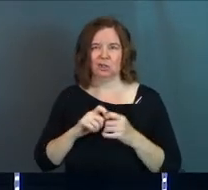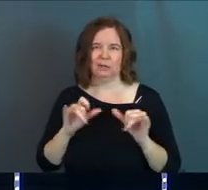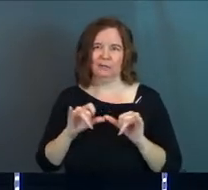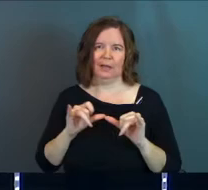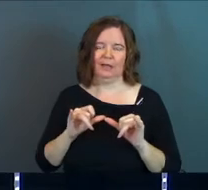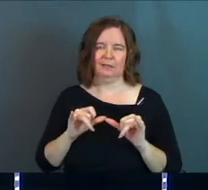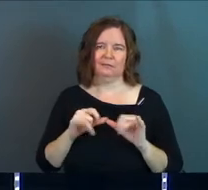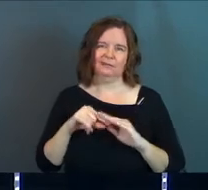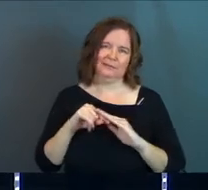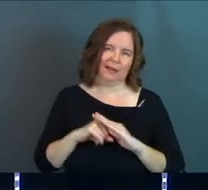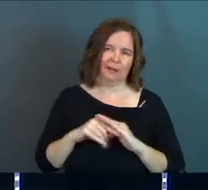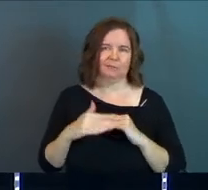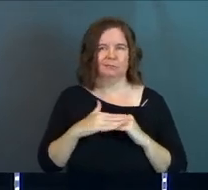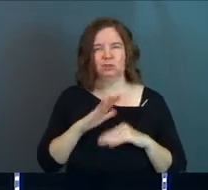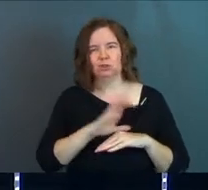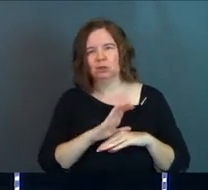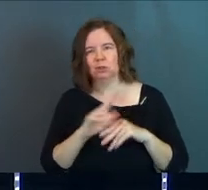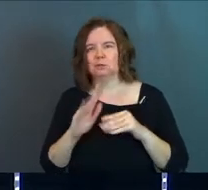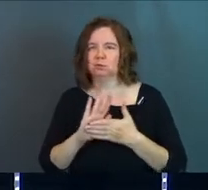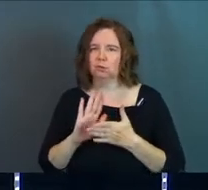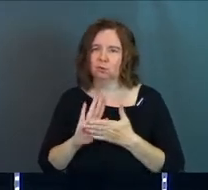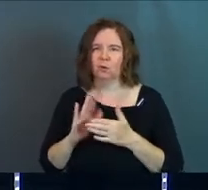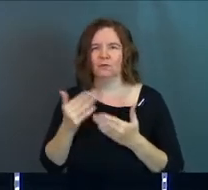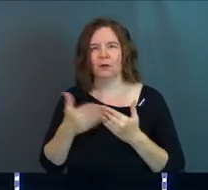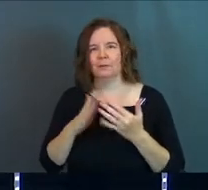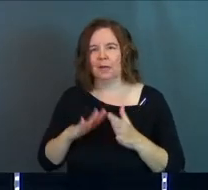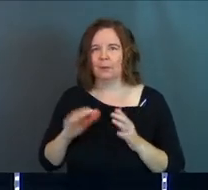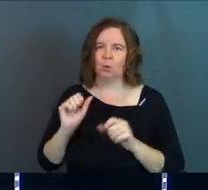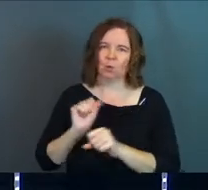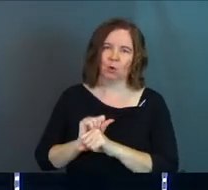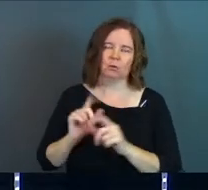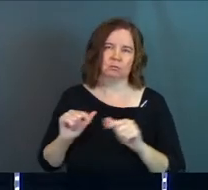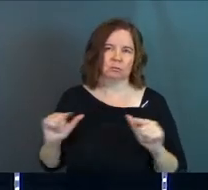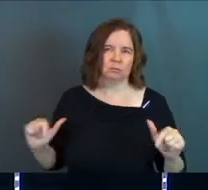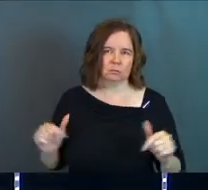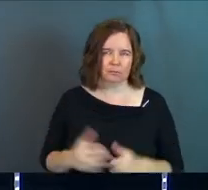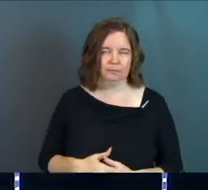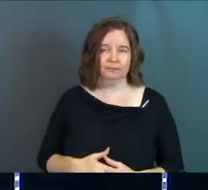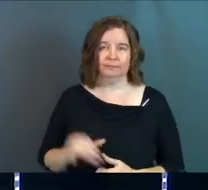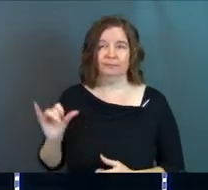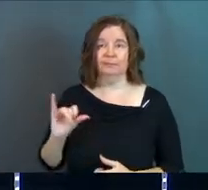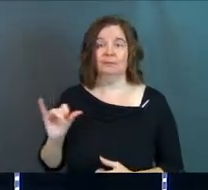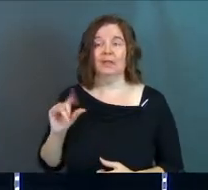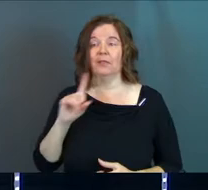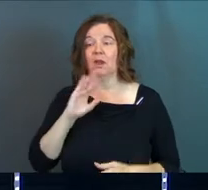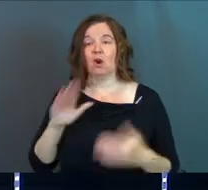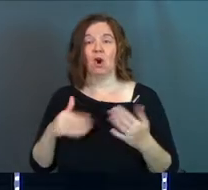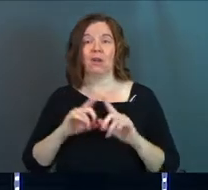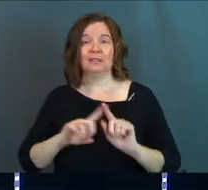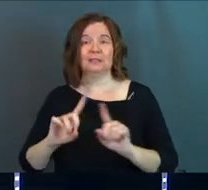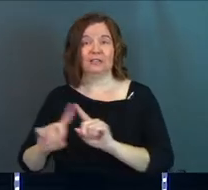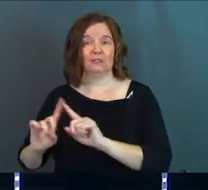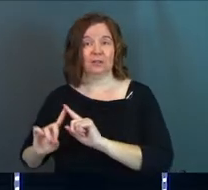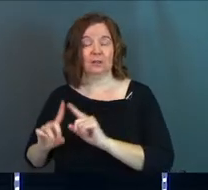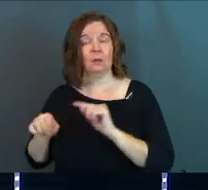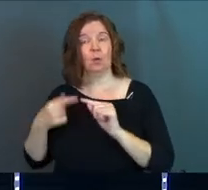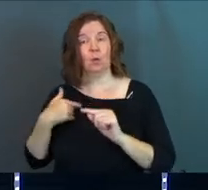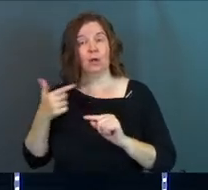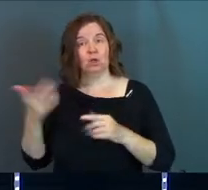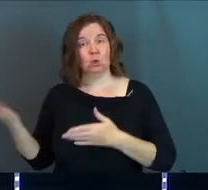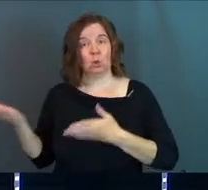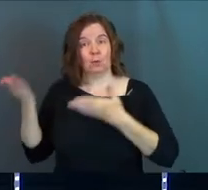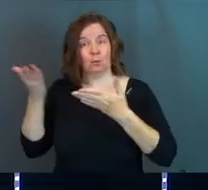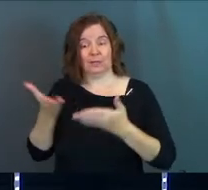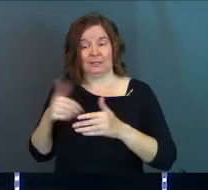measure of depth. People at church, people from school, people from your neighborhood, from work. And, like they're all different. But when you